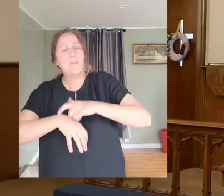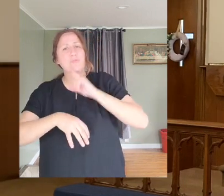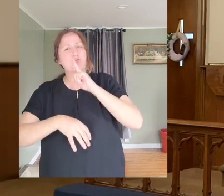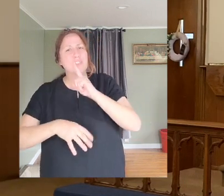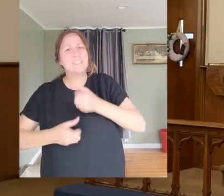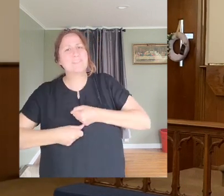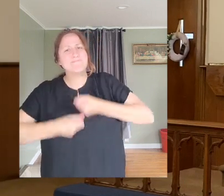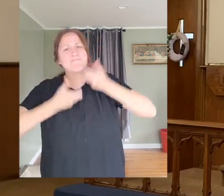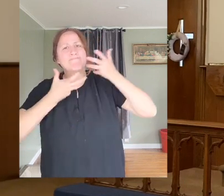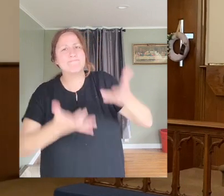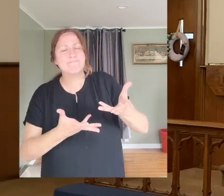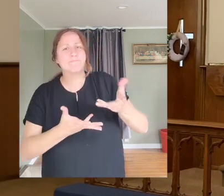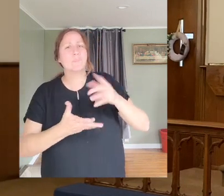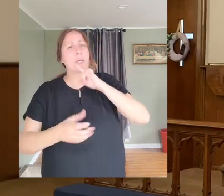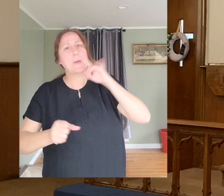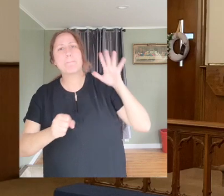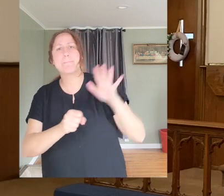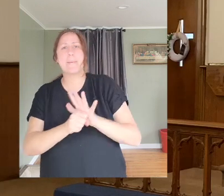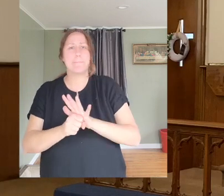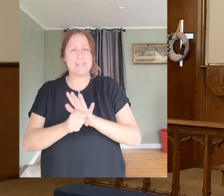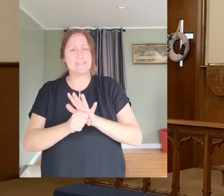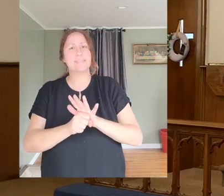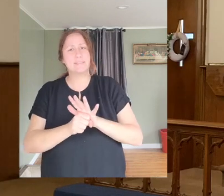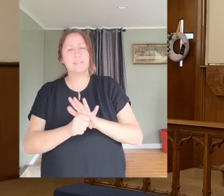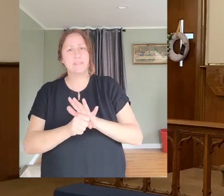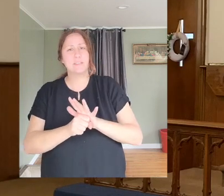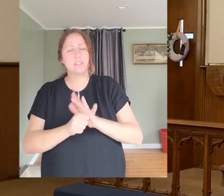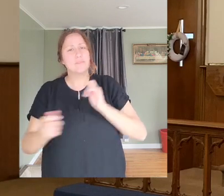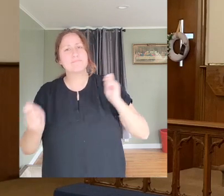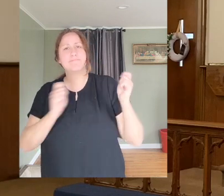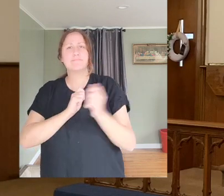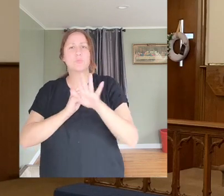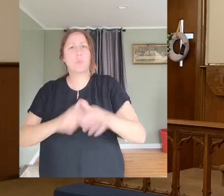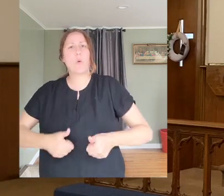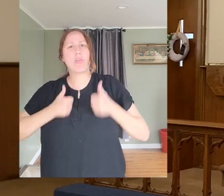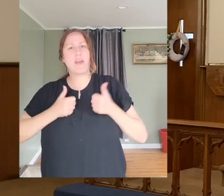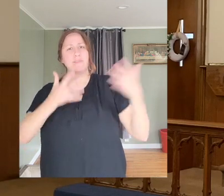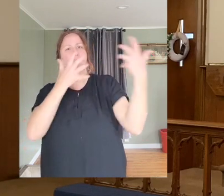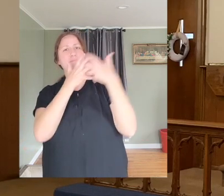commitment to make our lives conform to the life of Christ.